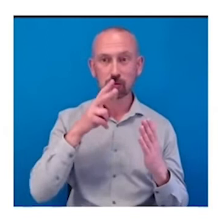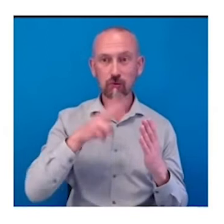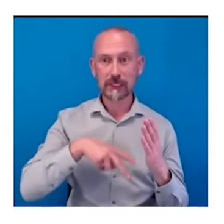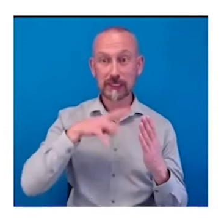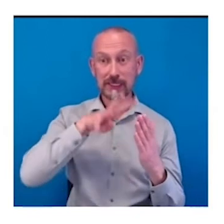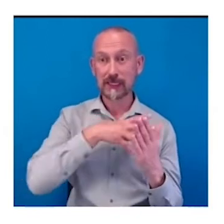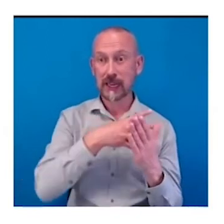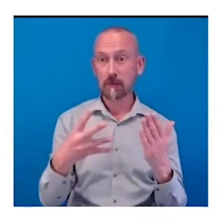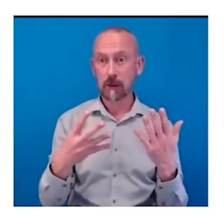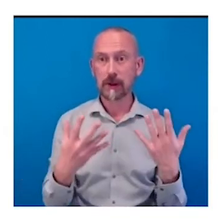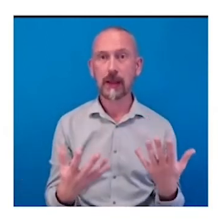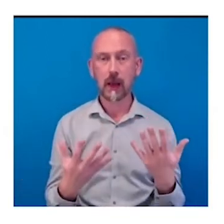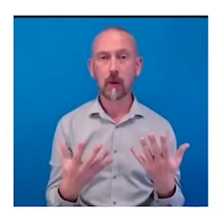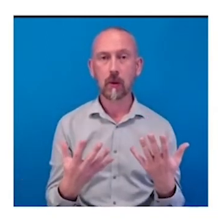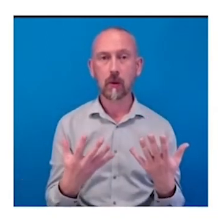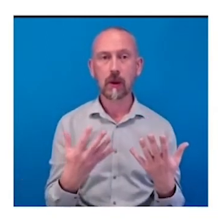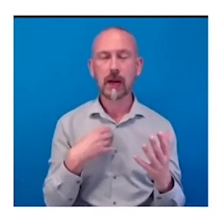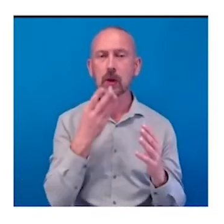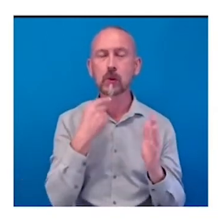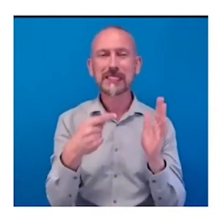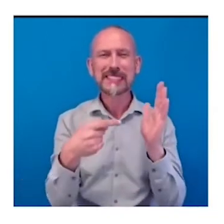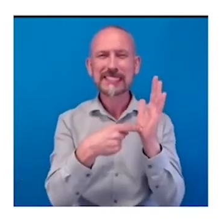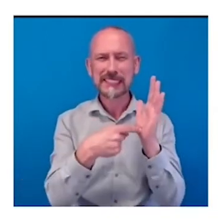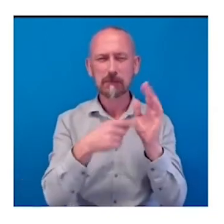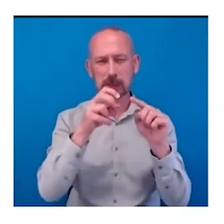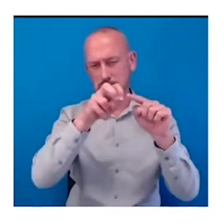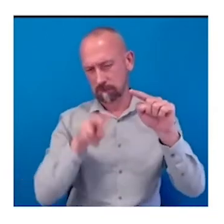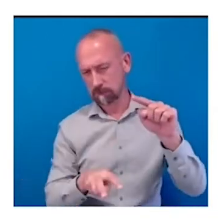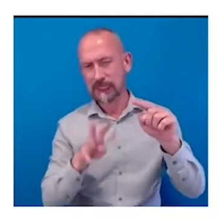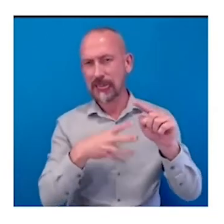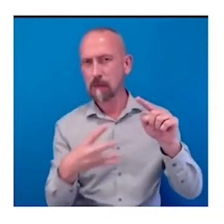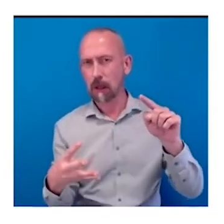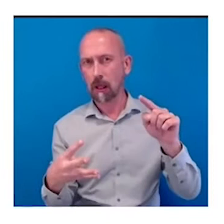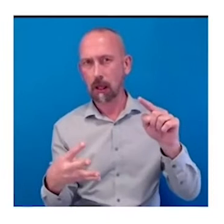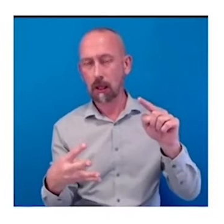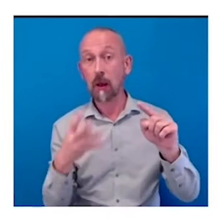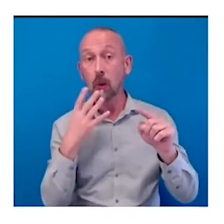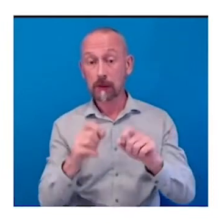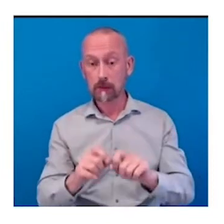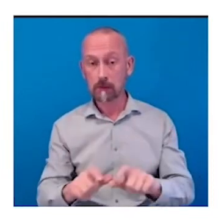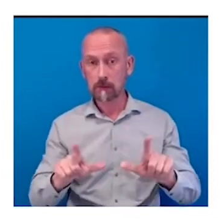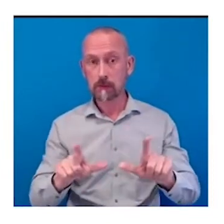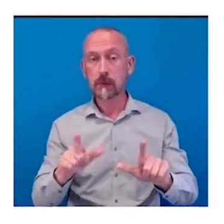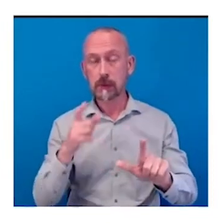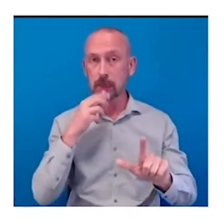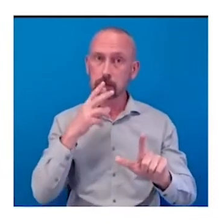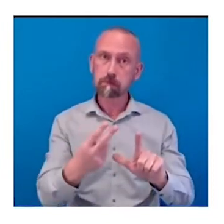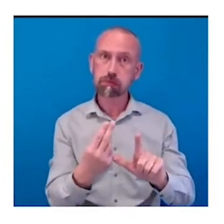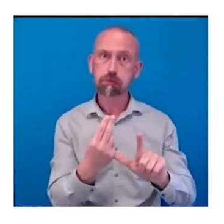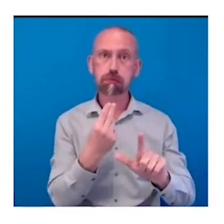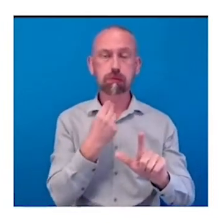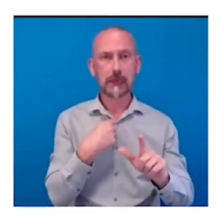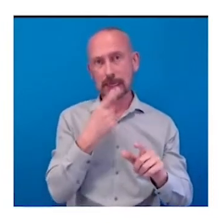going to use T to move to a table. With 9 rows And once in the table, I can use my screen reader commands to move